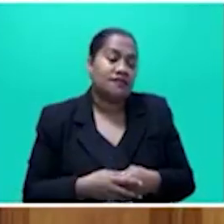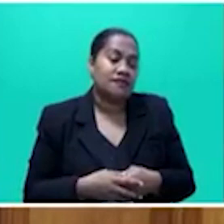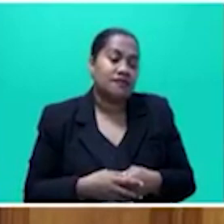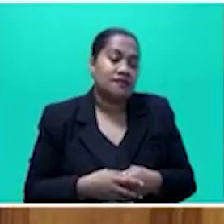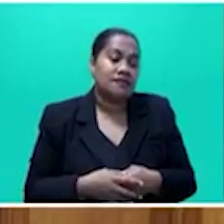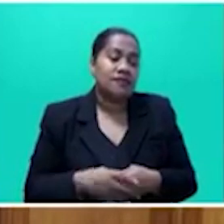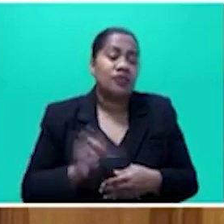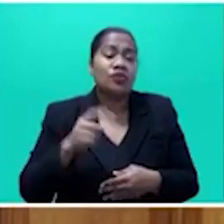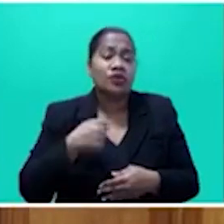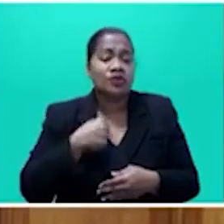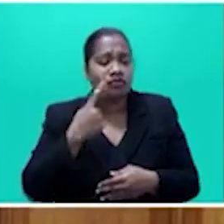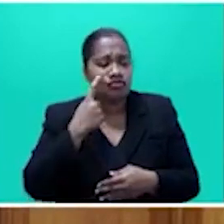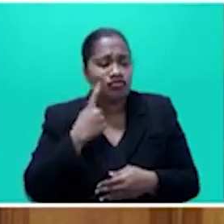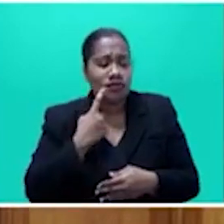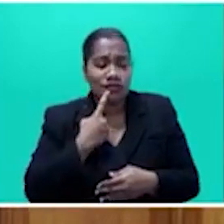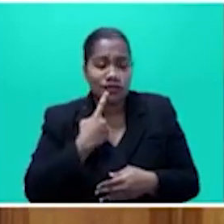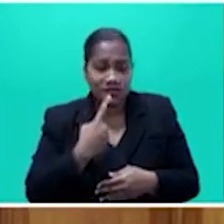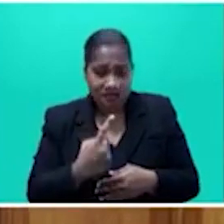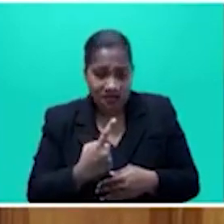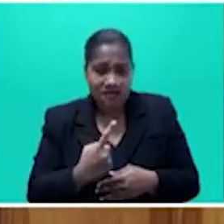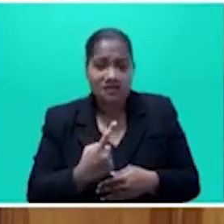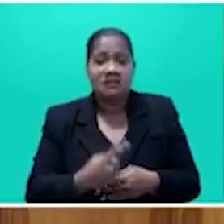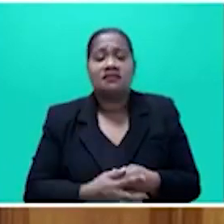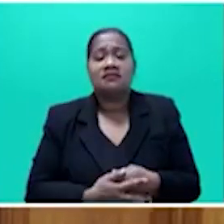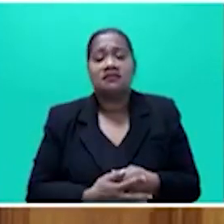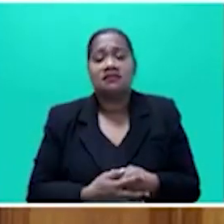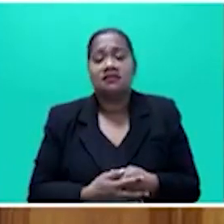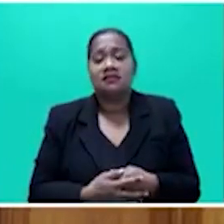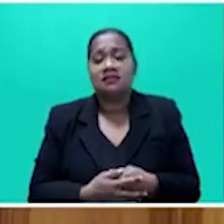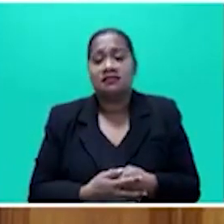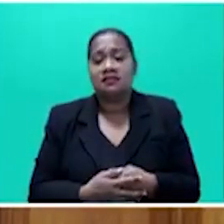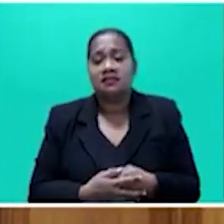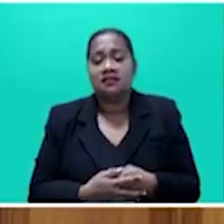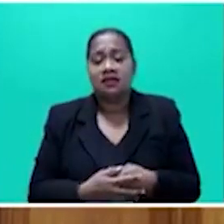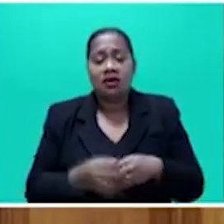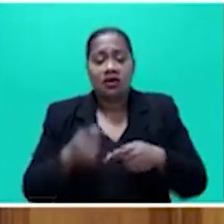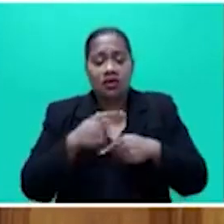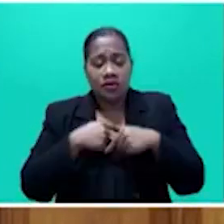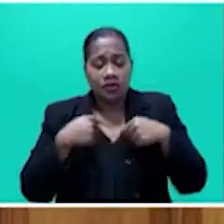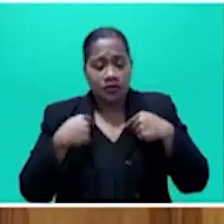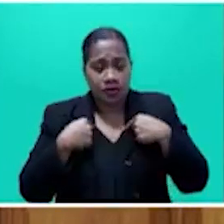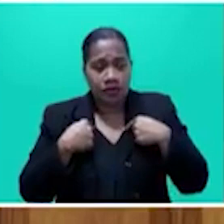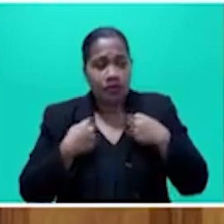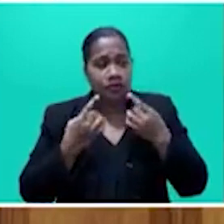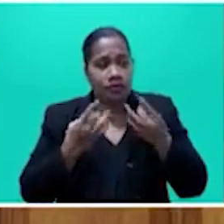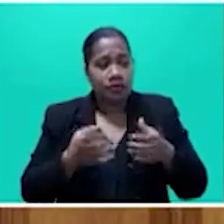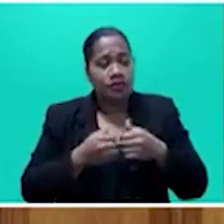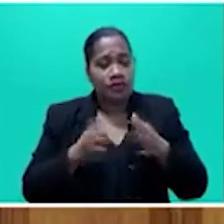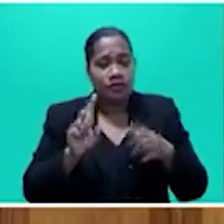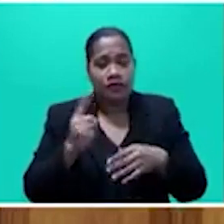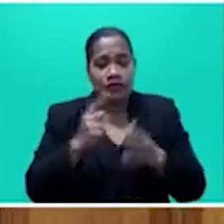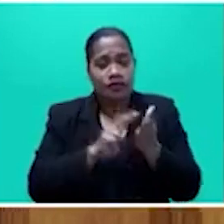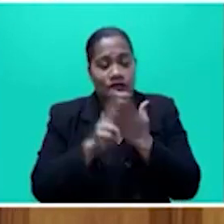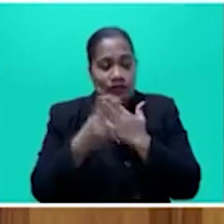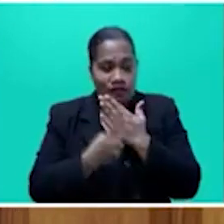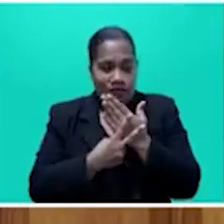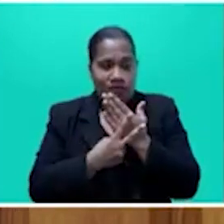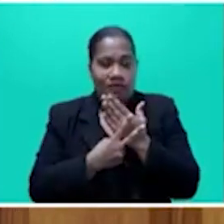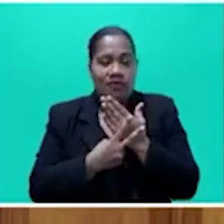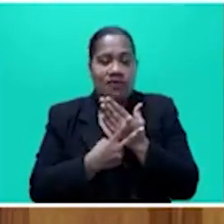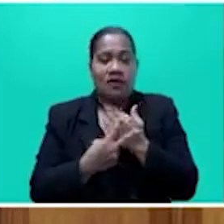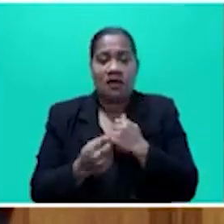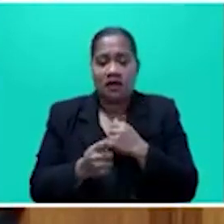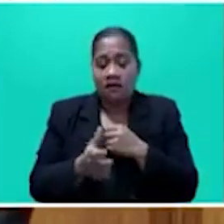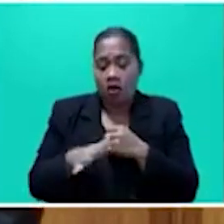What I was trying to say, Honourable Speaker, was that we were ready to start on the 1st of November after all the